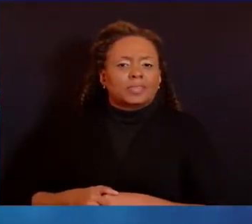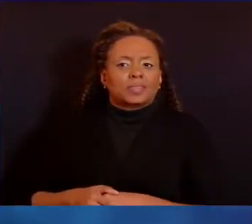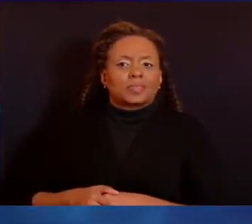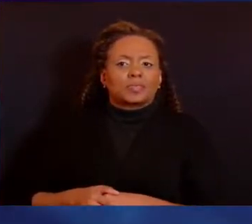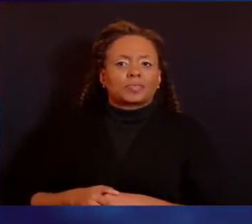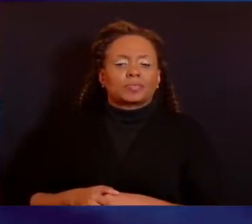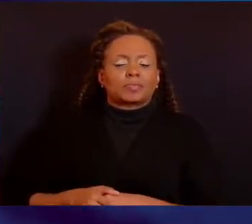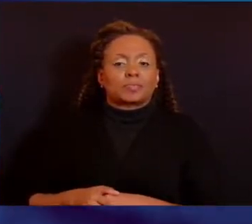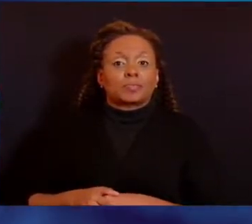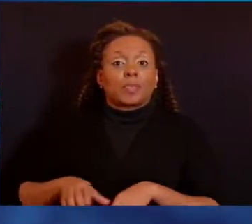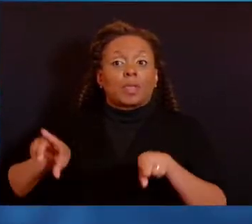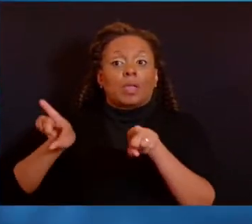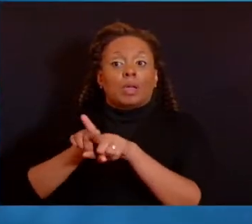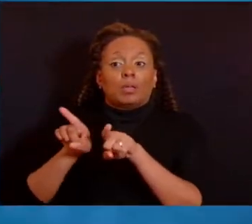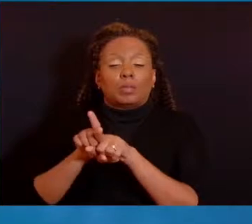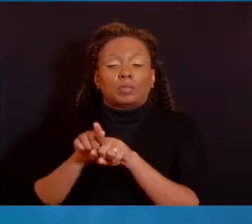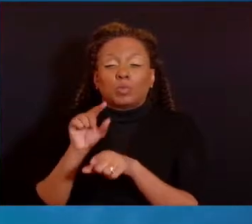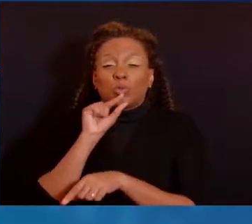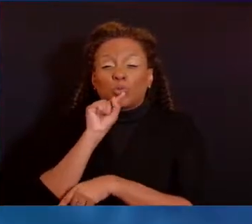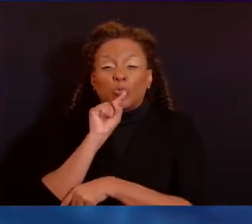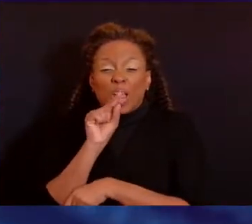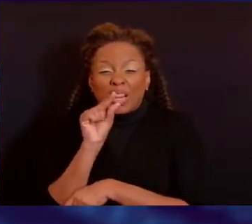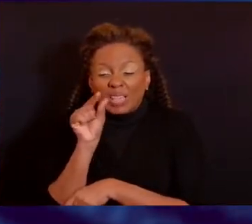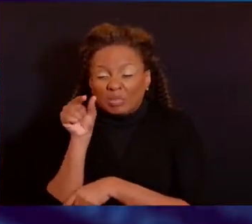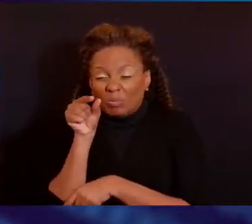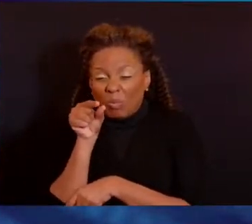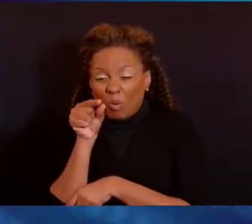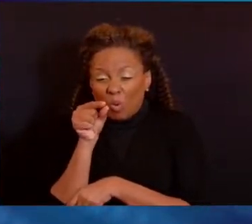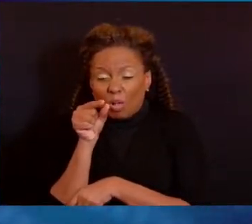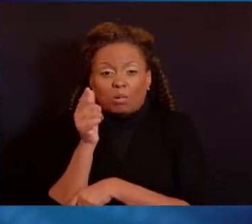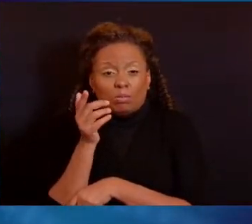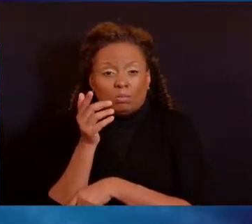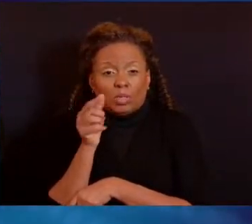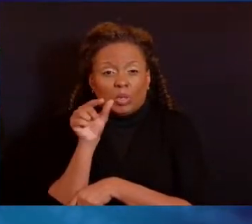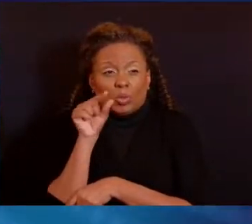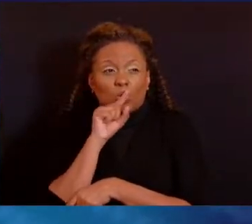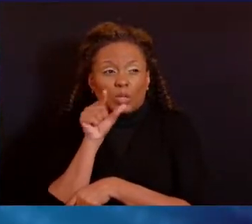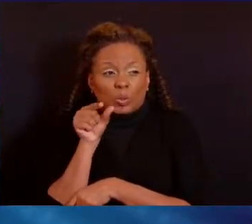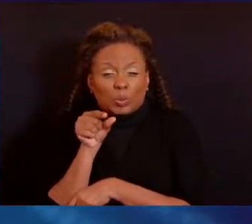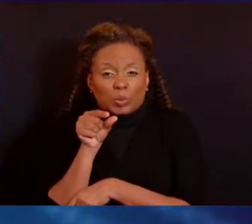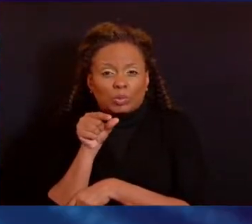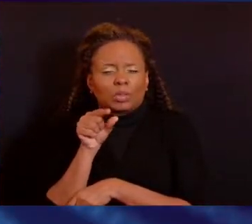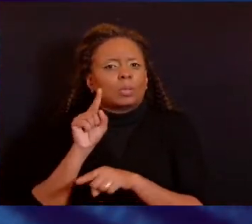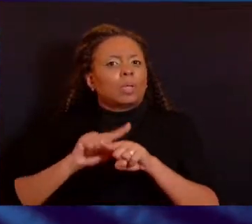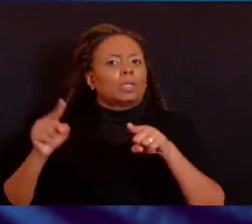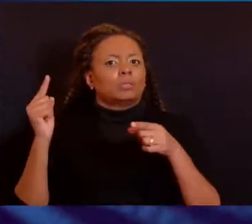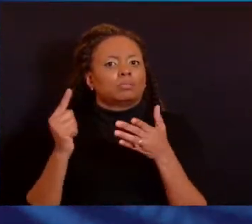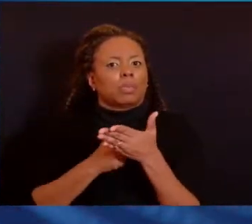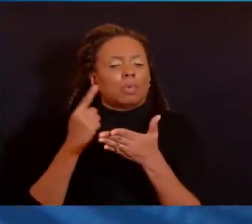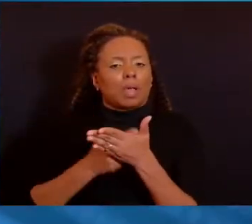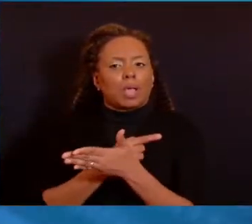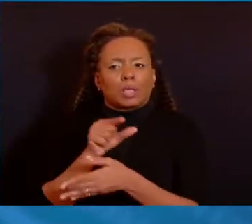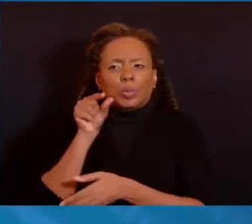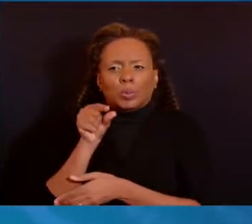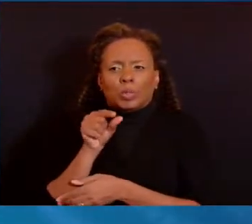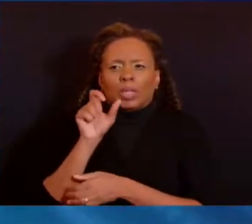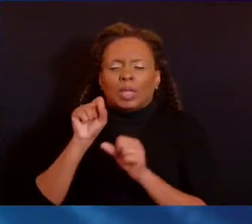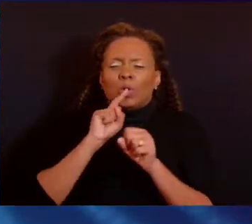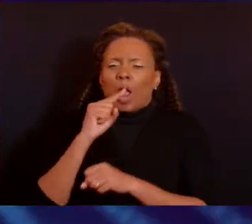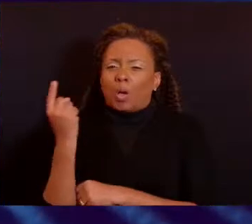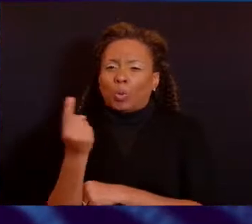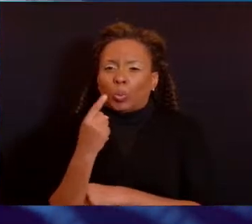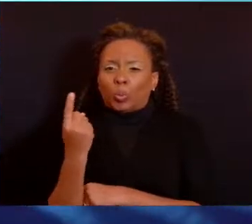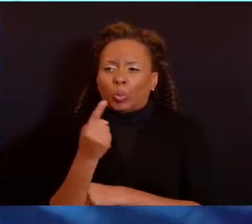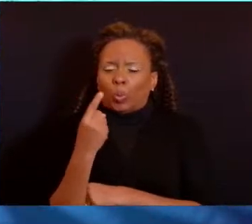And on top of that, it was very tiny. Now, it is well known that very small systems, tiny like this, can actually spin up